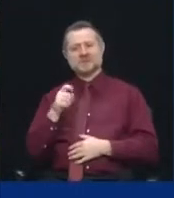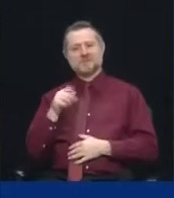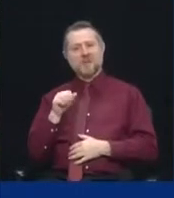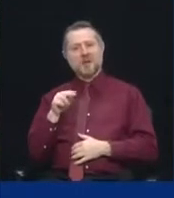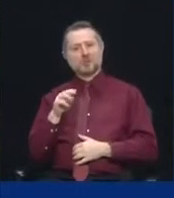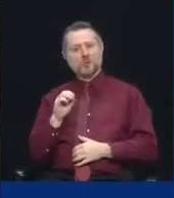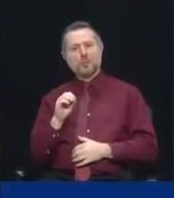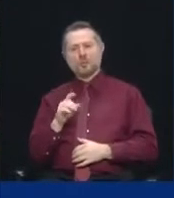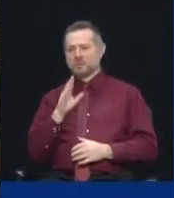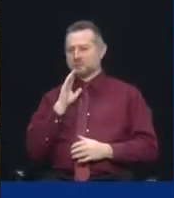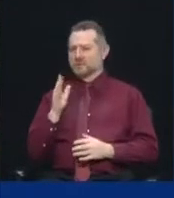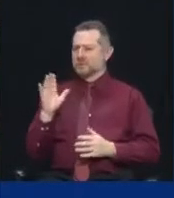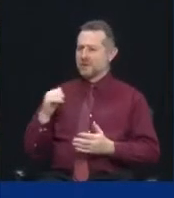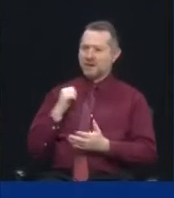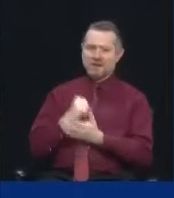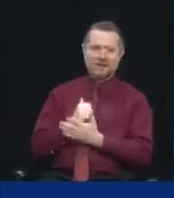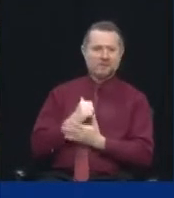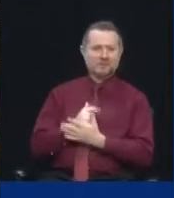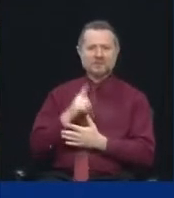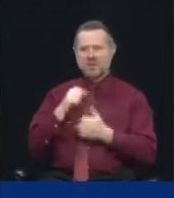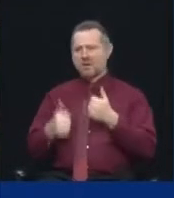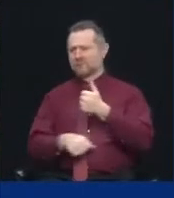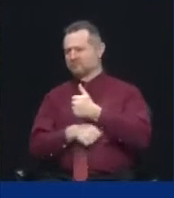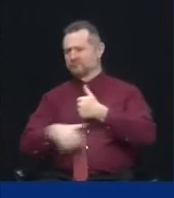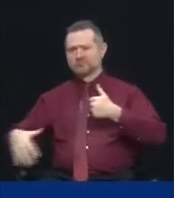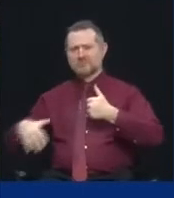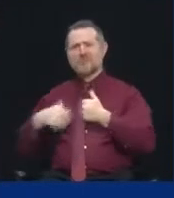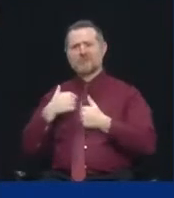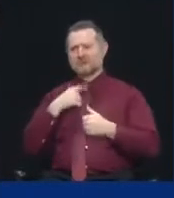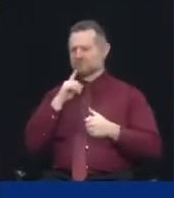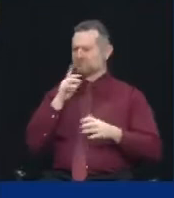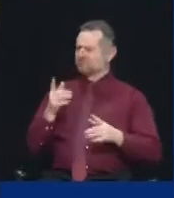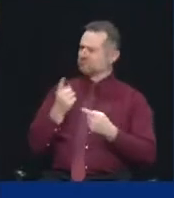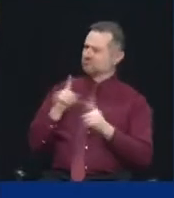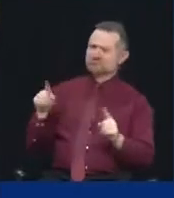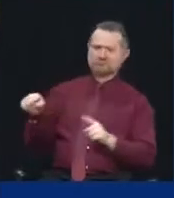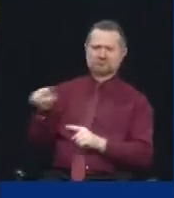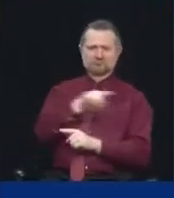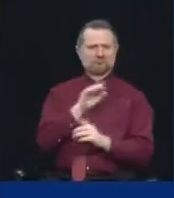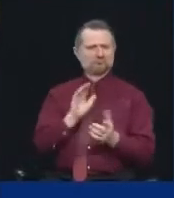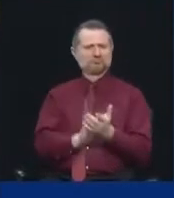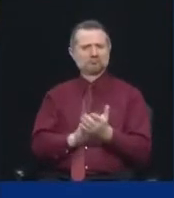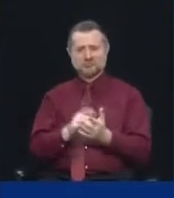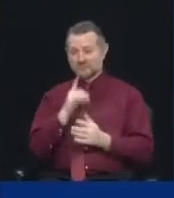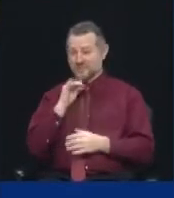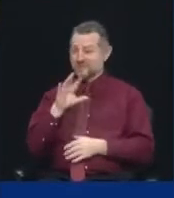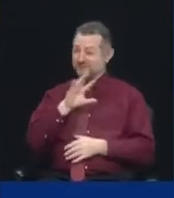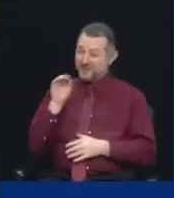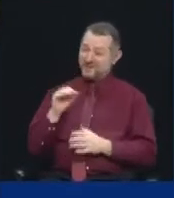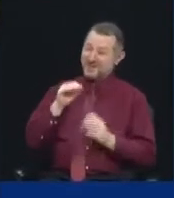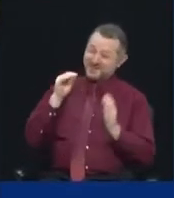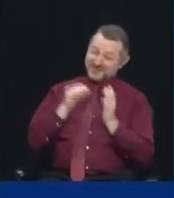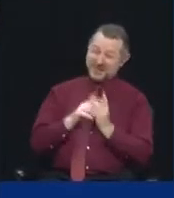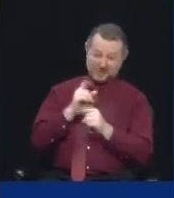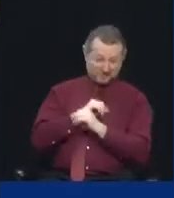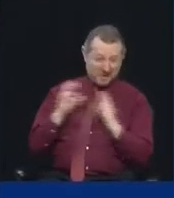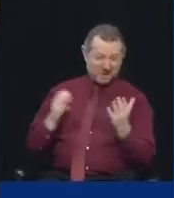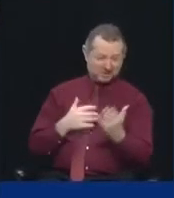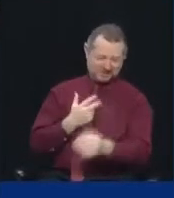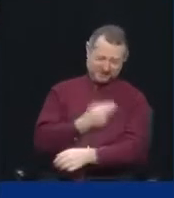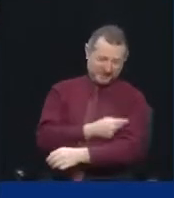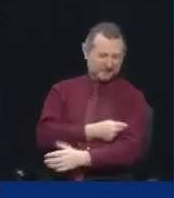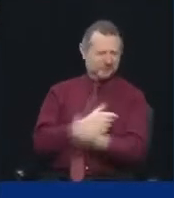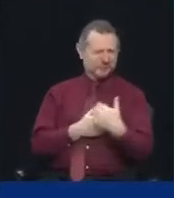help and his administration's help in making this site work. 50,000 vaccinations, just think about that. It's